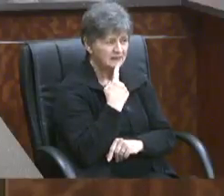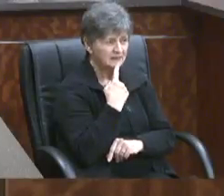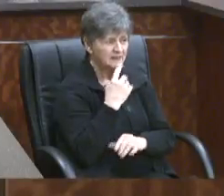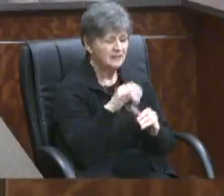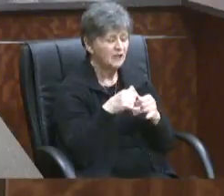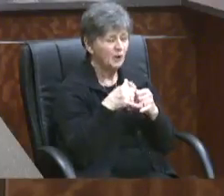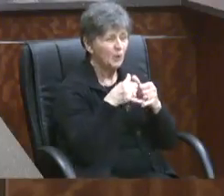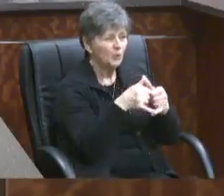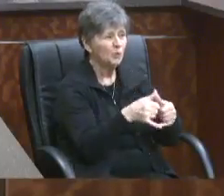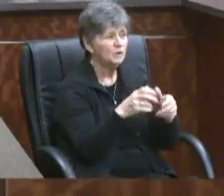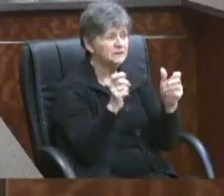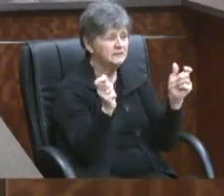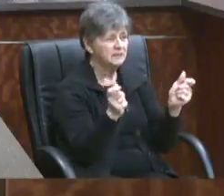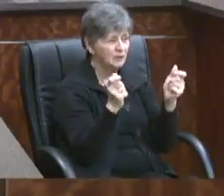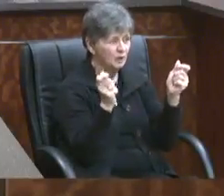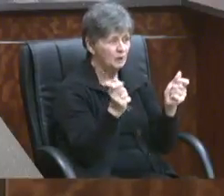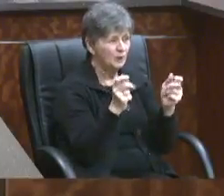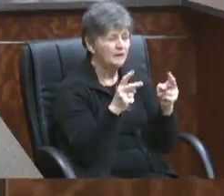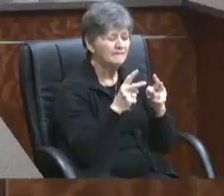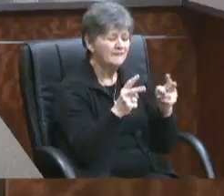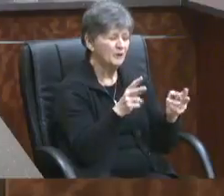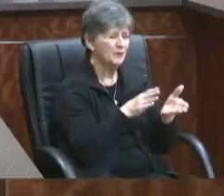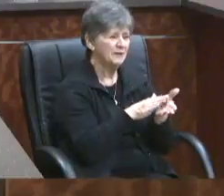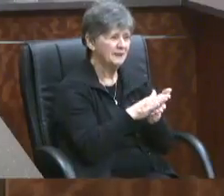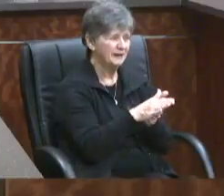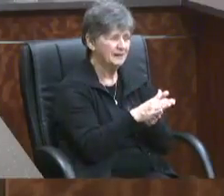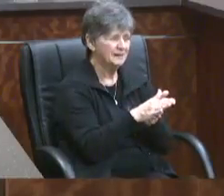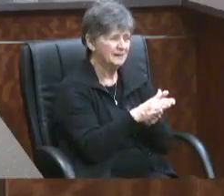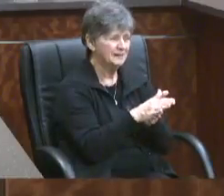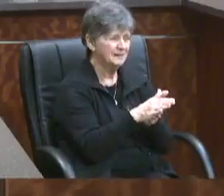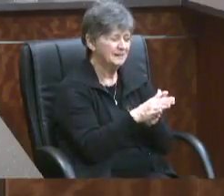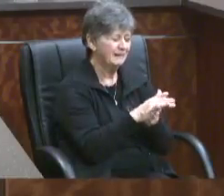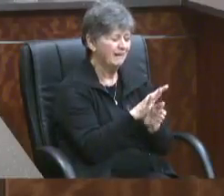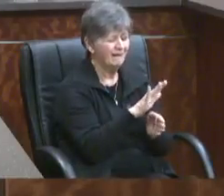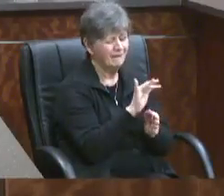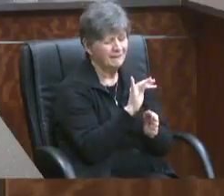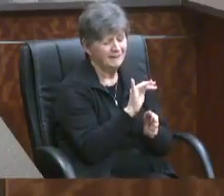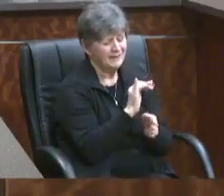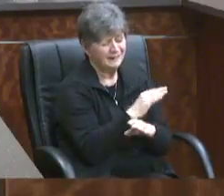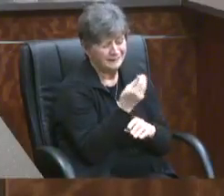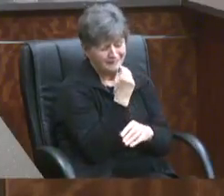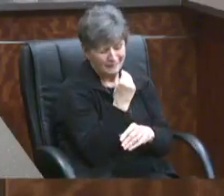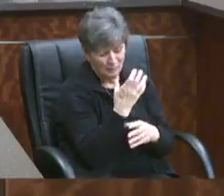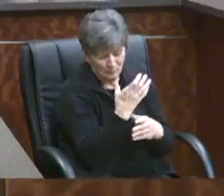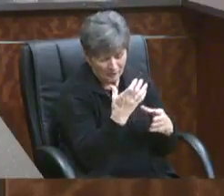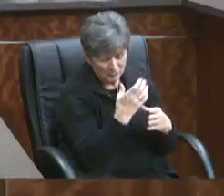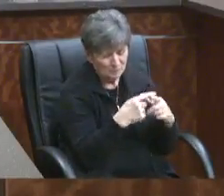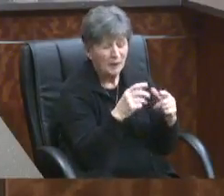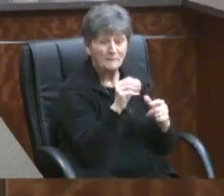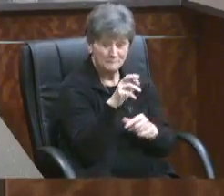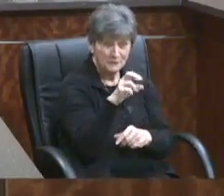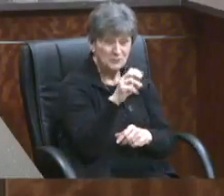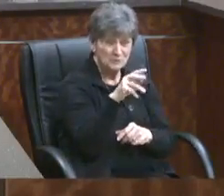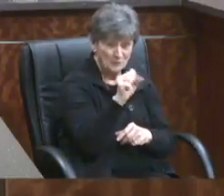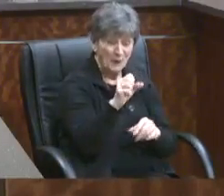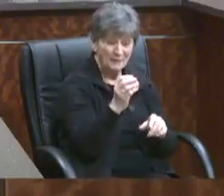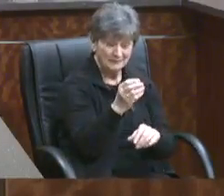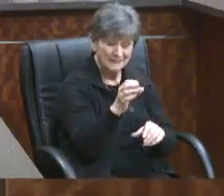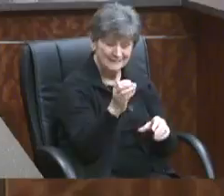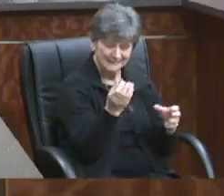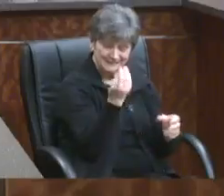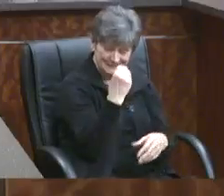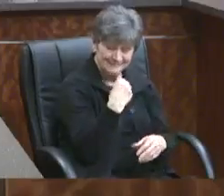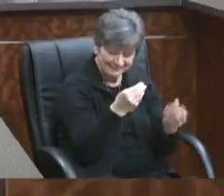awards ceremony. It was very nice. I didn't eat much, but Mr. Smalls made up for me. That I did.